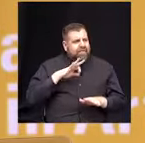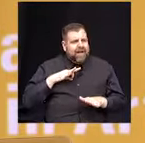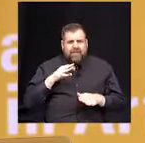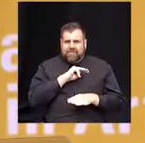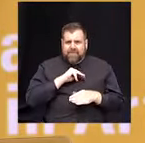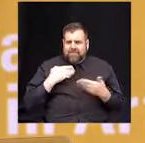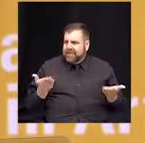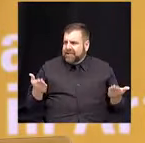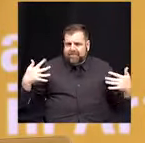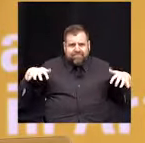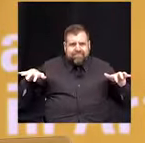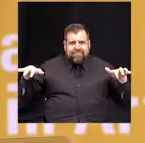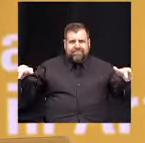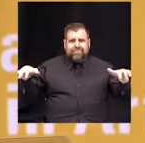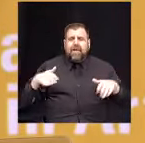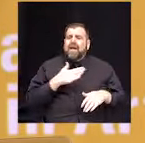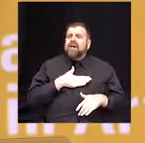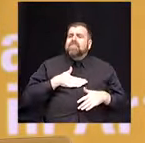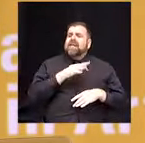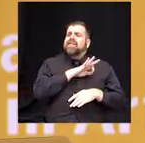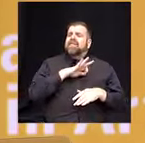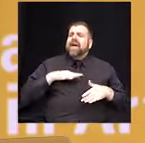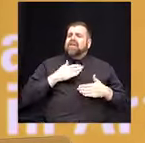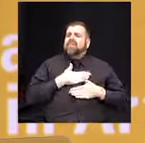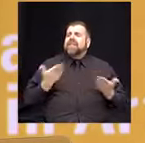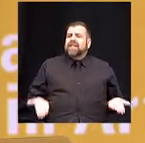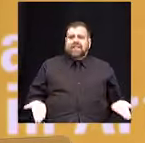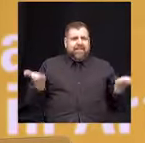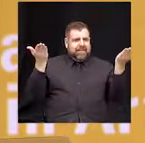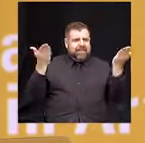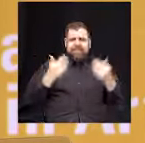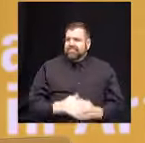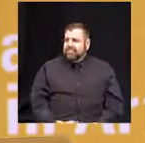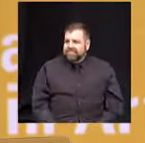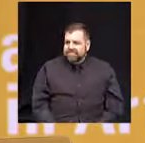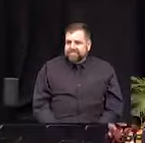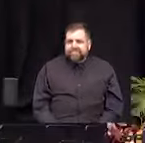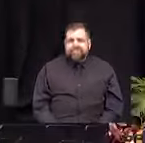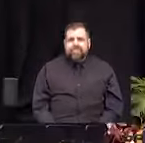today. Will the faculty please rise and be recognized?